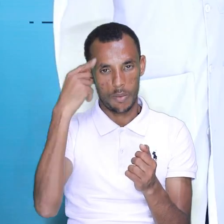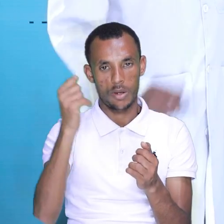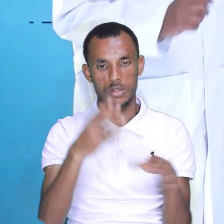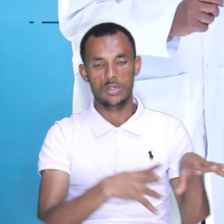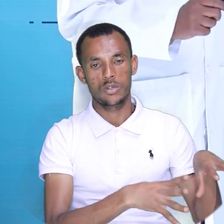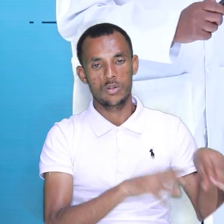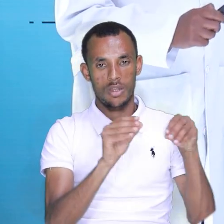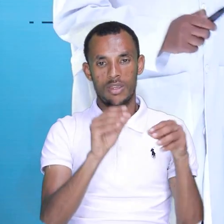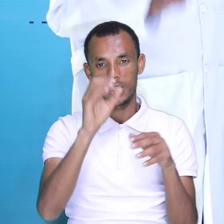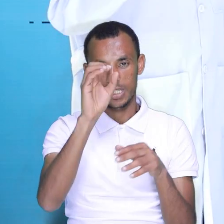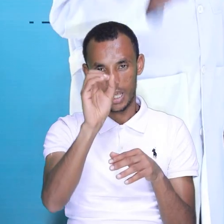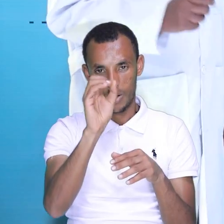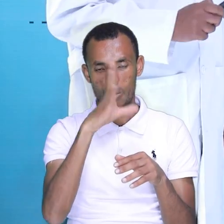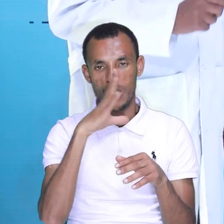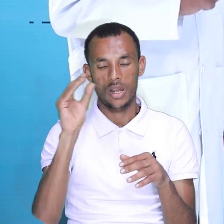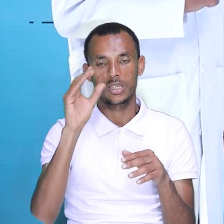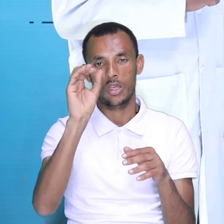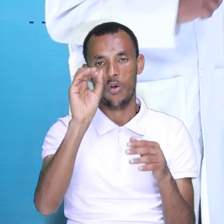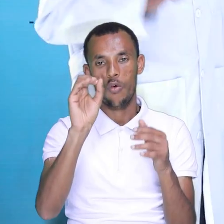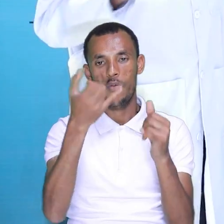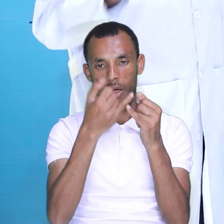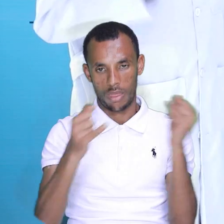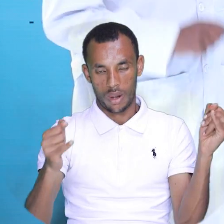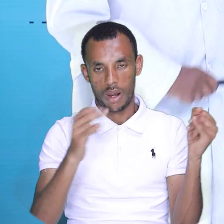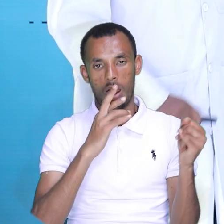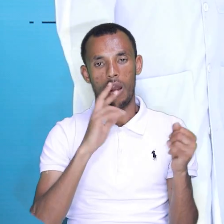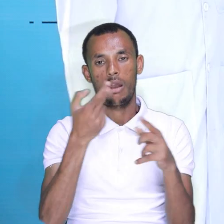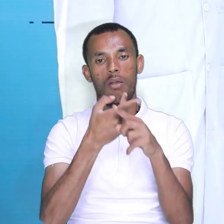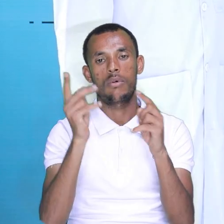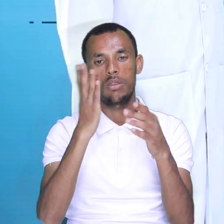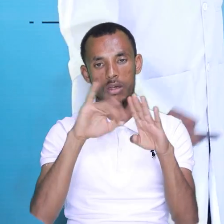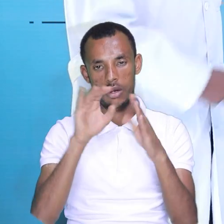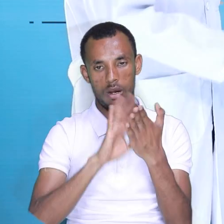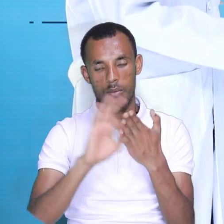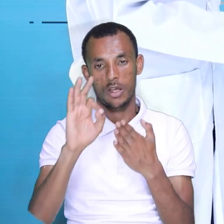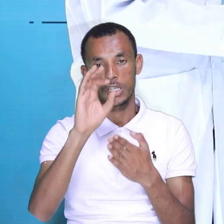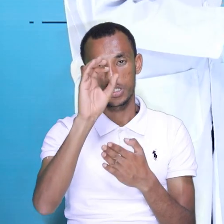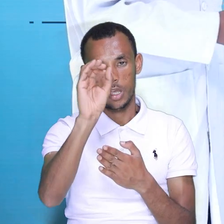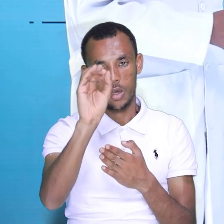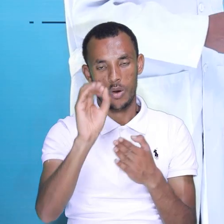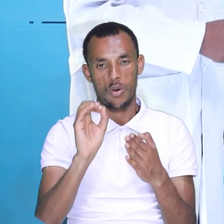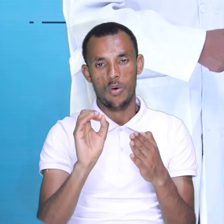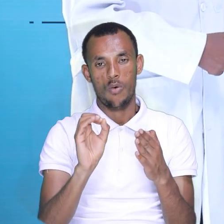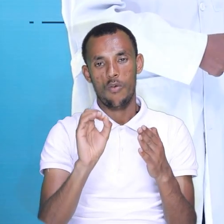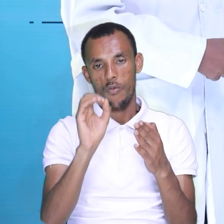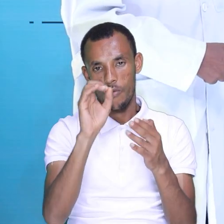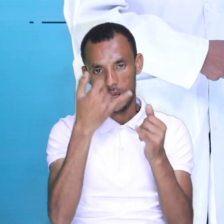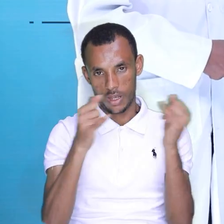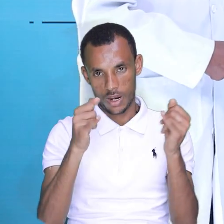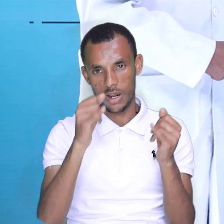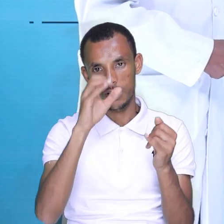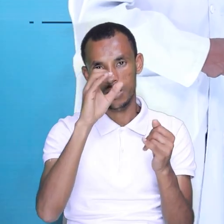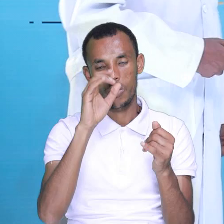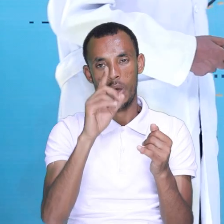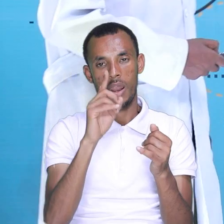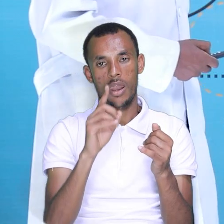students, 0 and 0 factorial are different numbers. 0 factorial is equal to 1. It will help